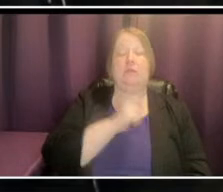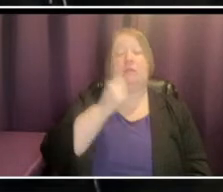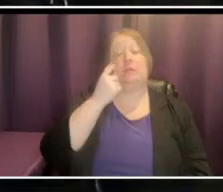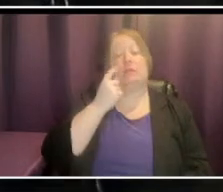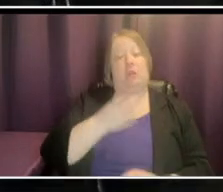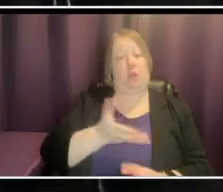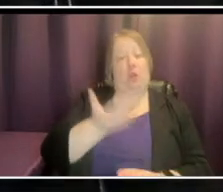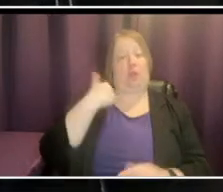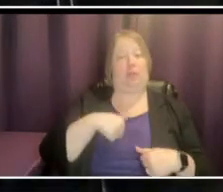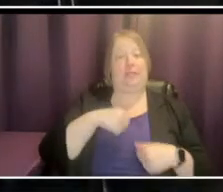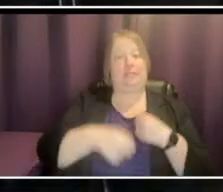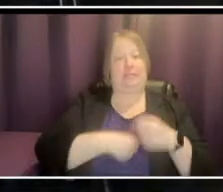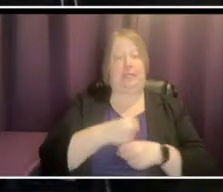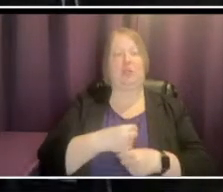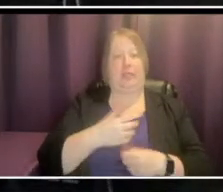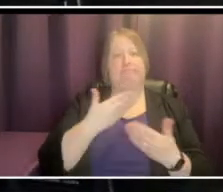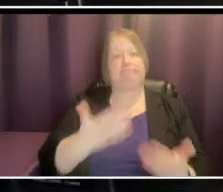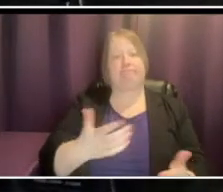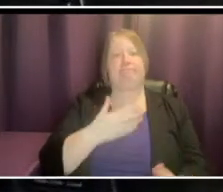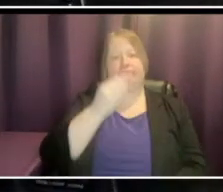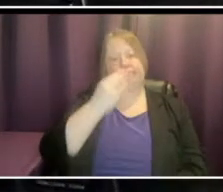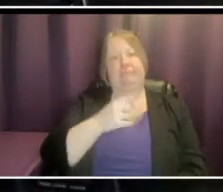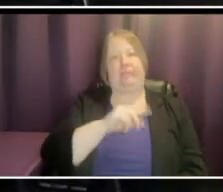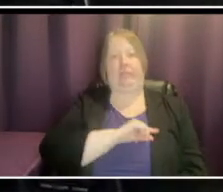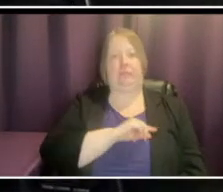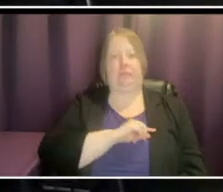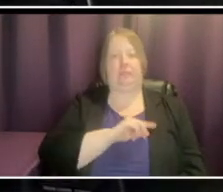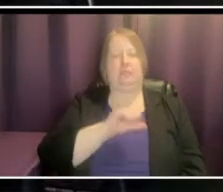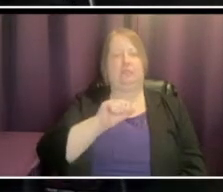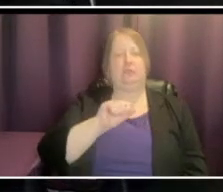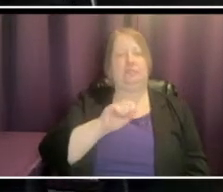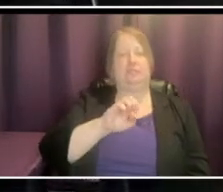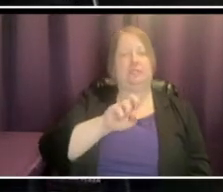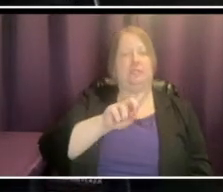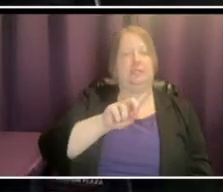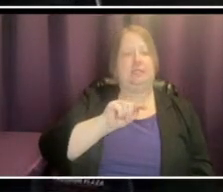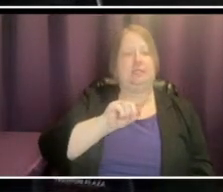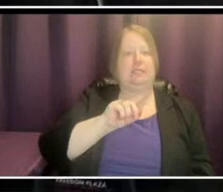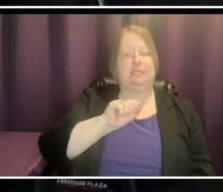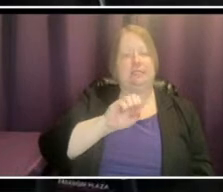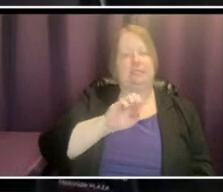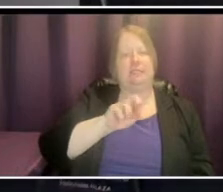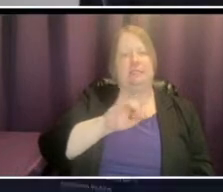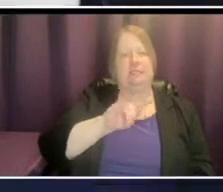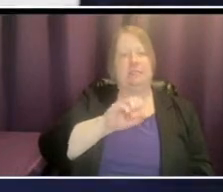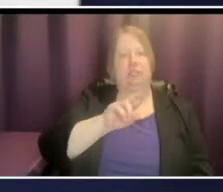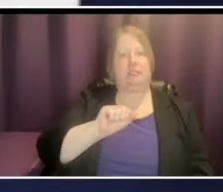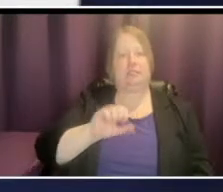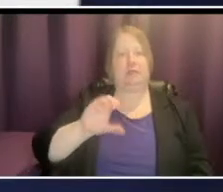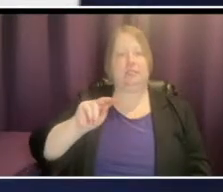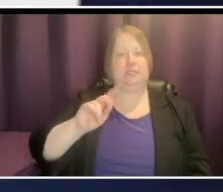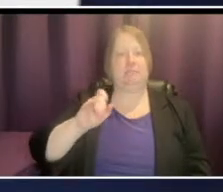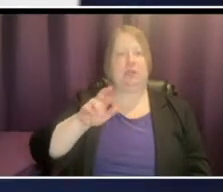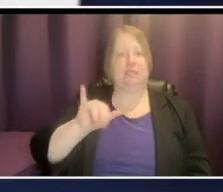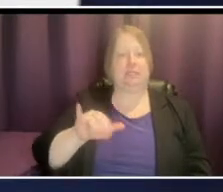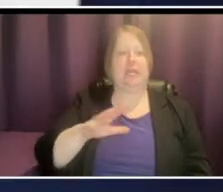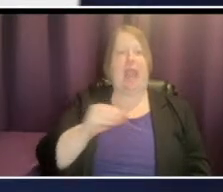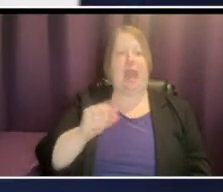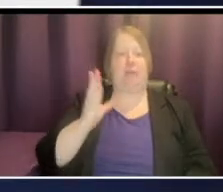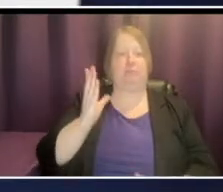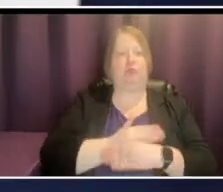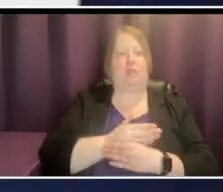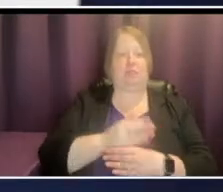to seditious conspiracy and obstruction of Congress. Another example is the married couple,